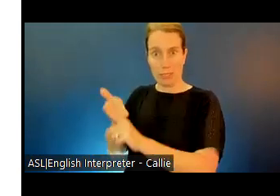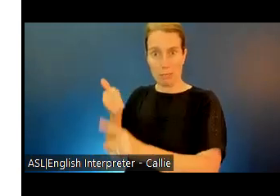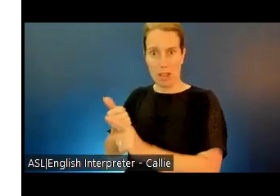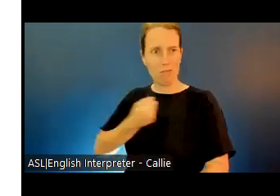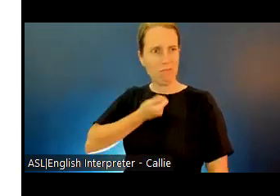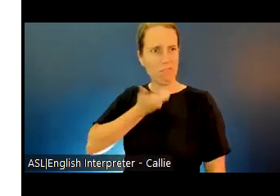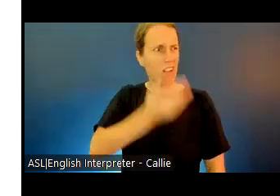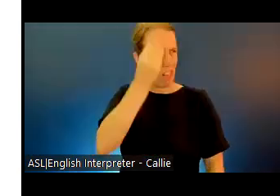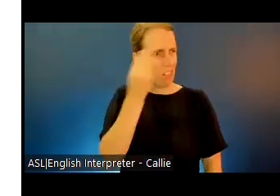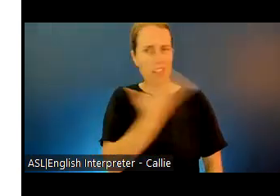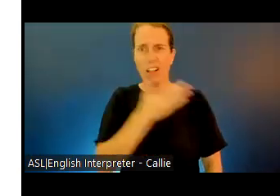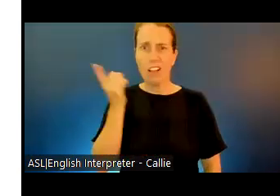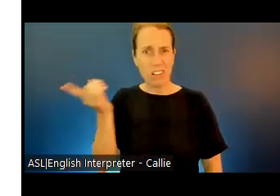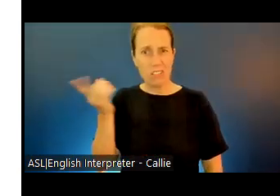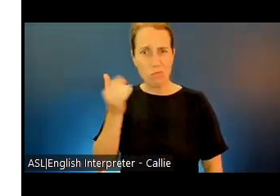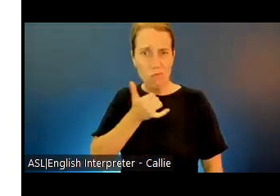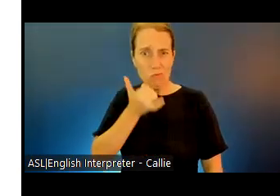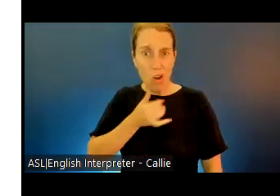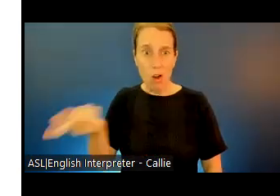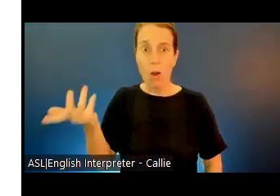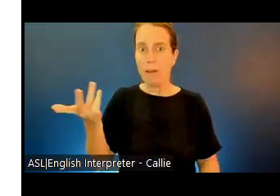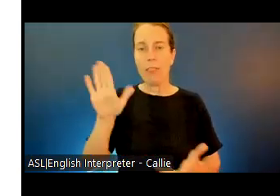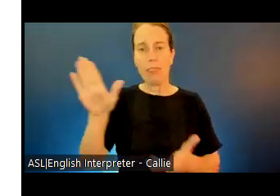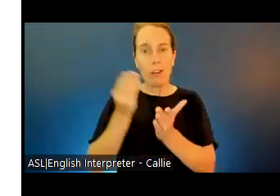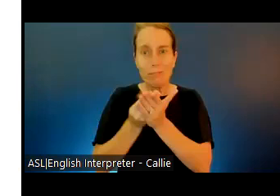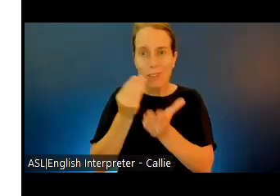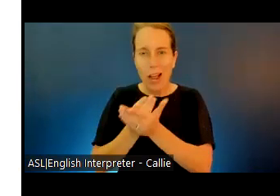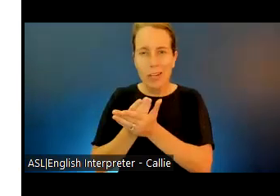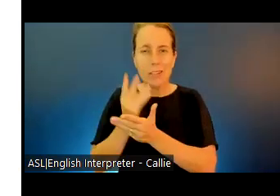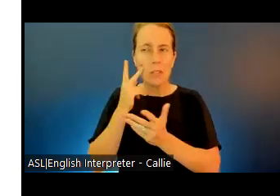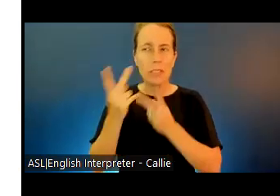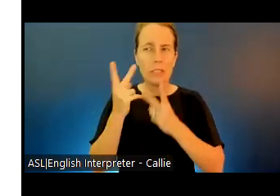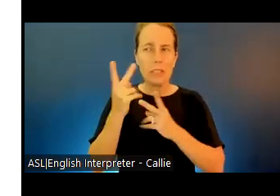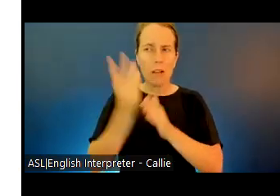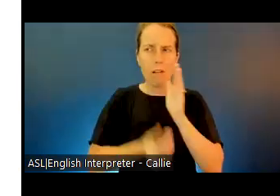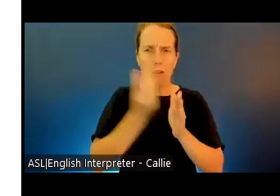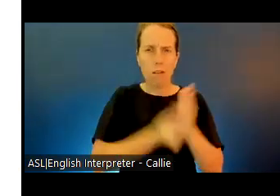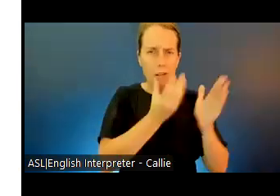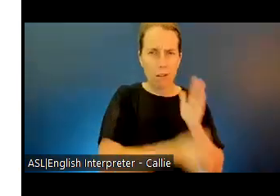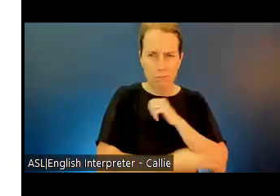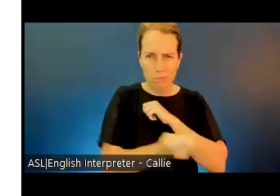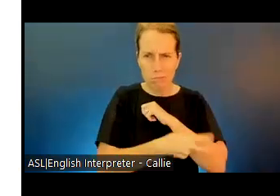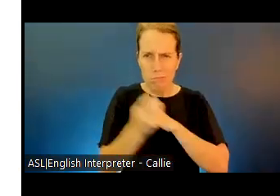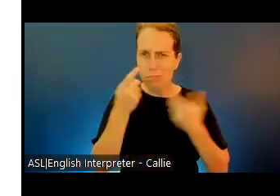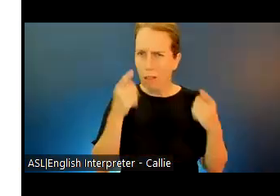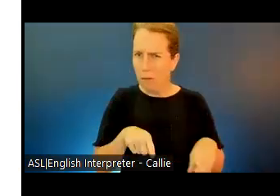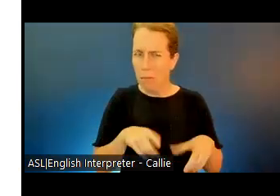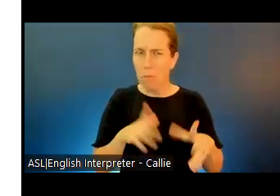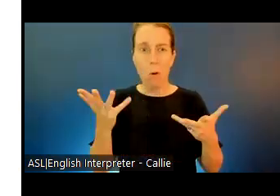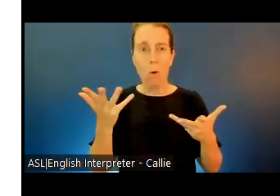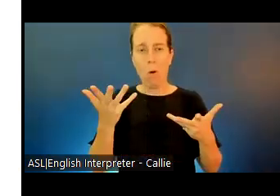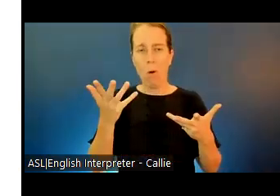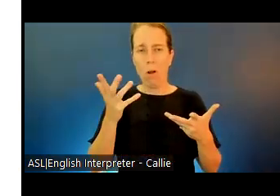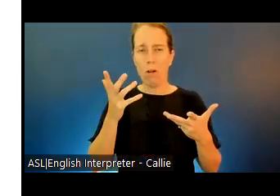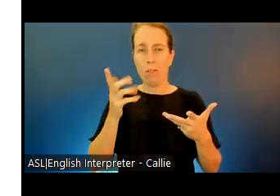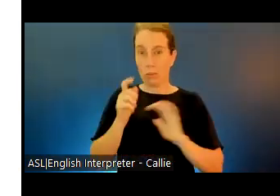appropriately or they're being forced to participate in those activities that are not part of the plan of care that we talked about earlier. If you also